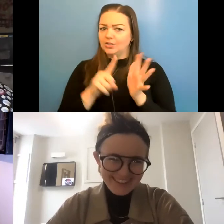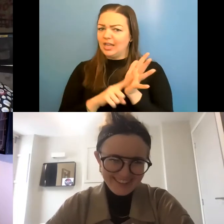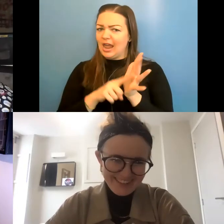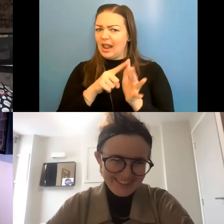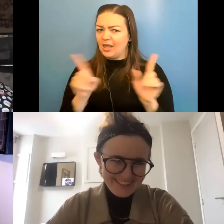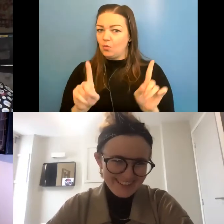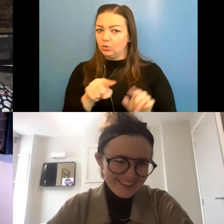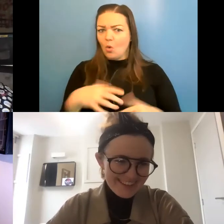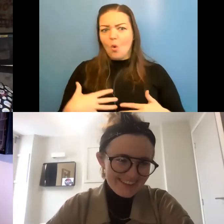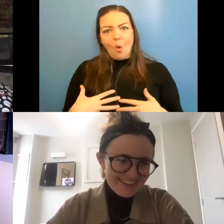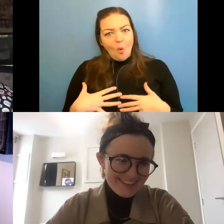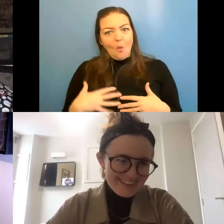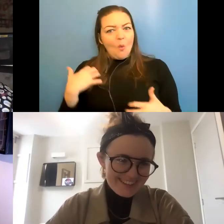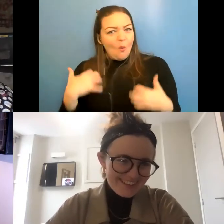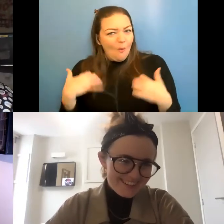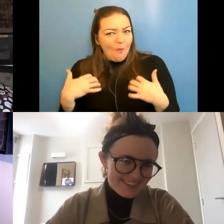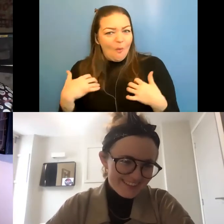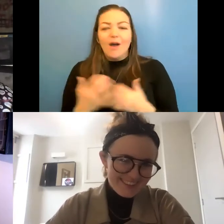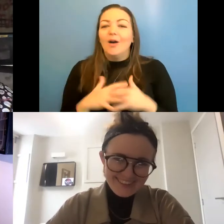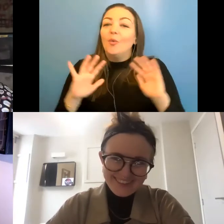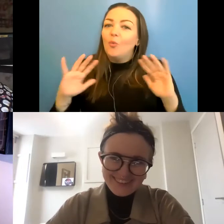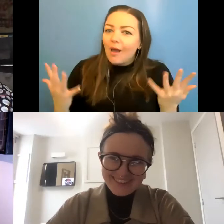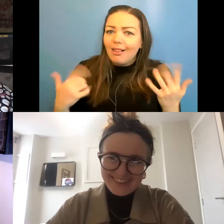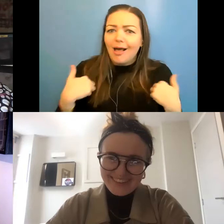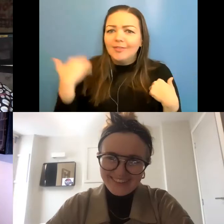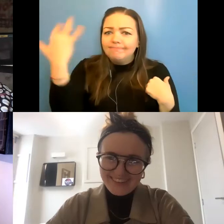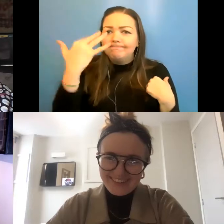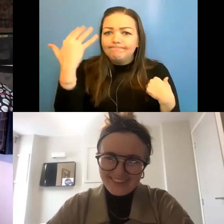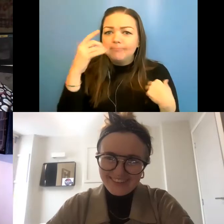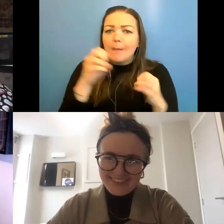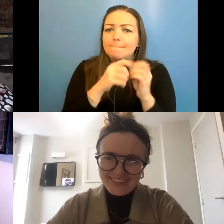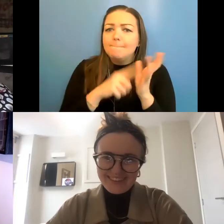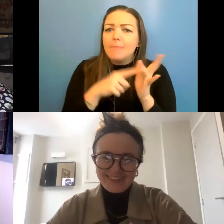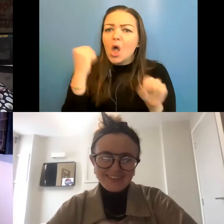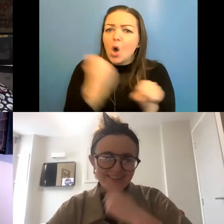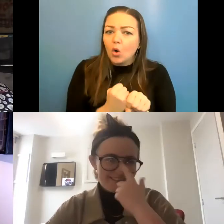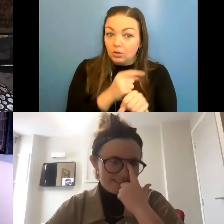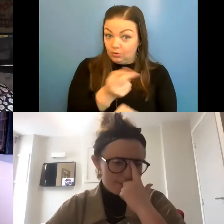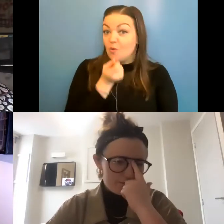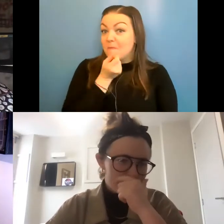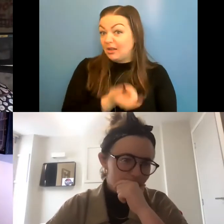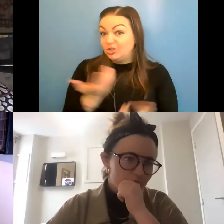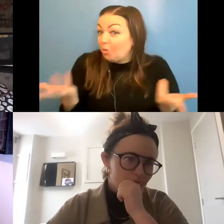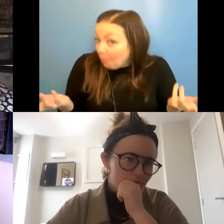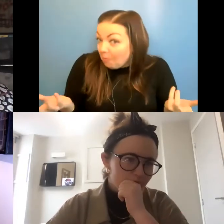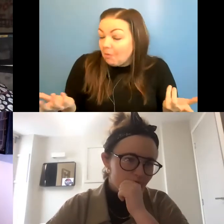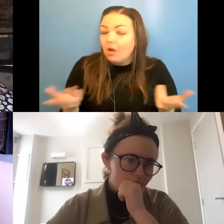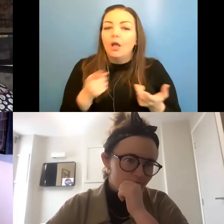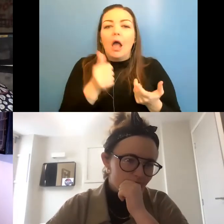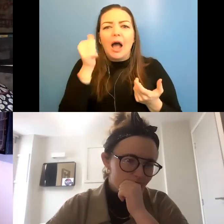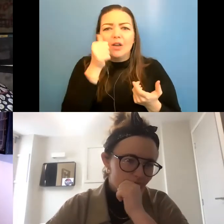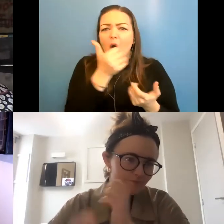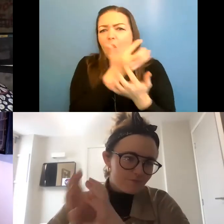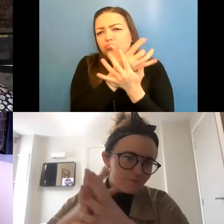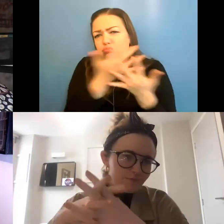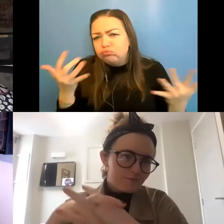Ooh, good question. Well, actually, there was something that was just going through my head about the blog, seeing as you mentioned it, Jo, because I know that many